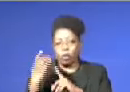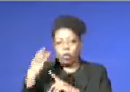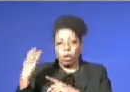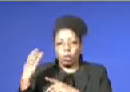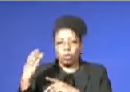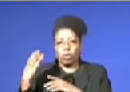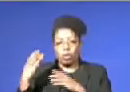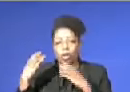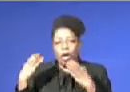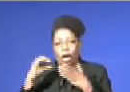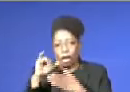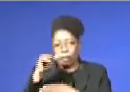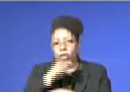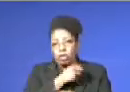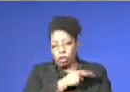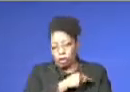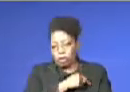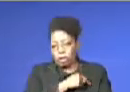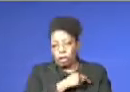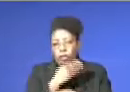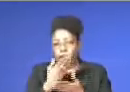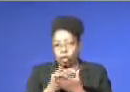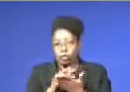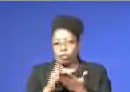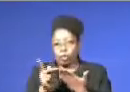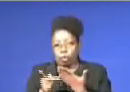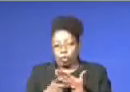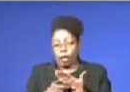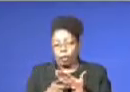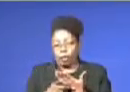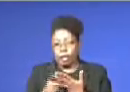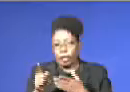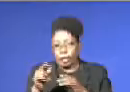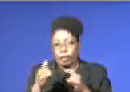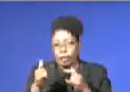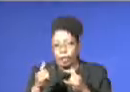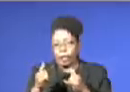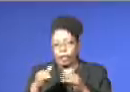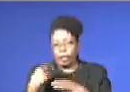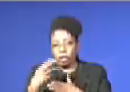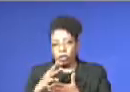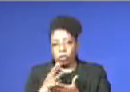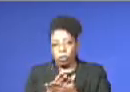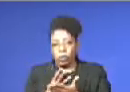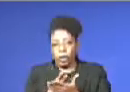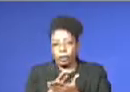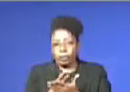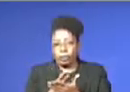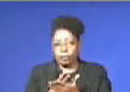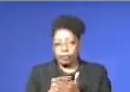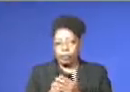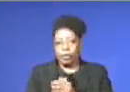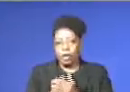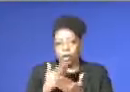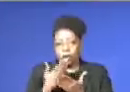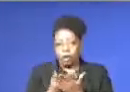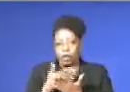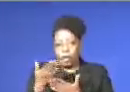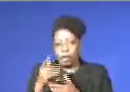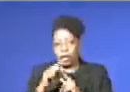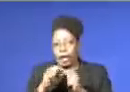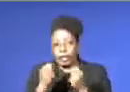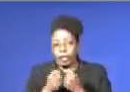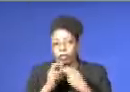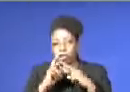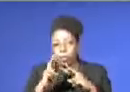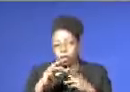came out more aggressive than we did. They deserve to win. I mean, they outplayed us. I mean, in every aspect of the game. The good thing I like is that our team responded